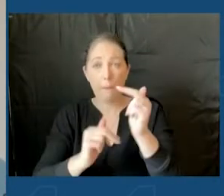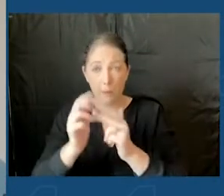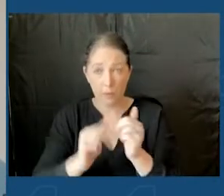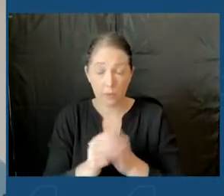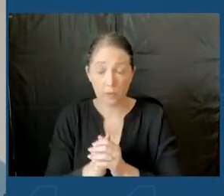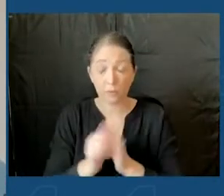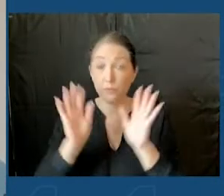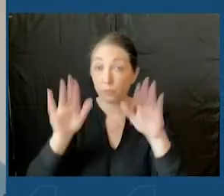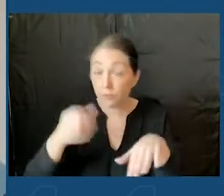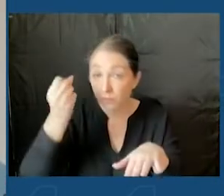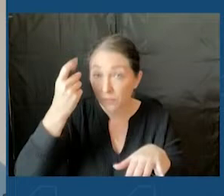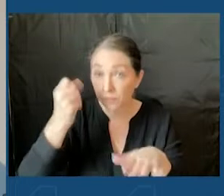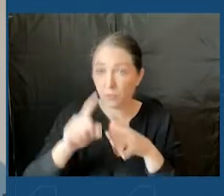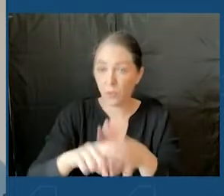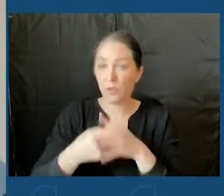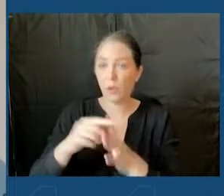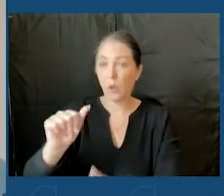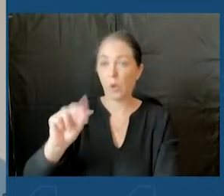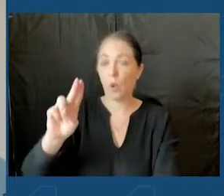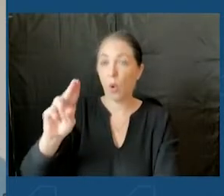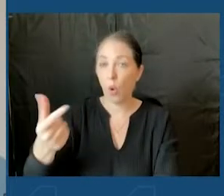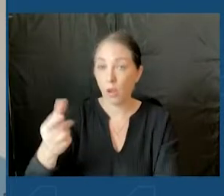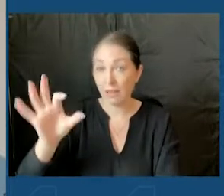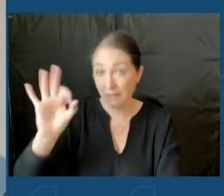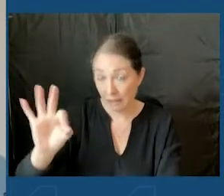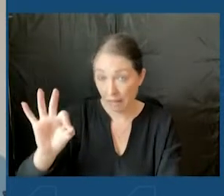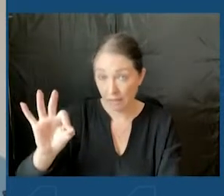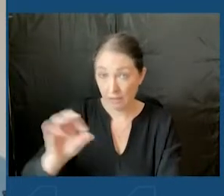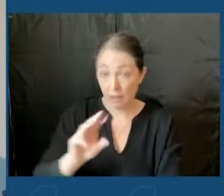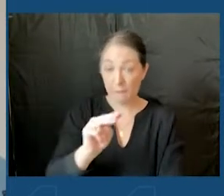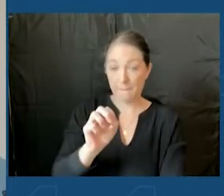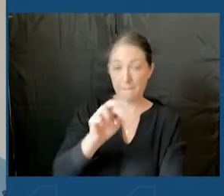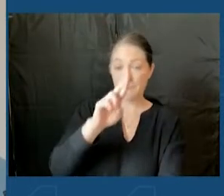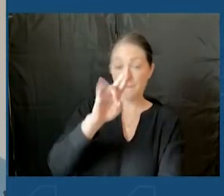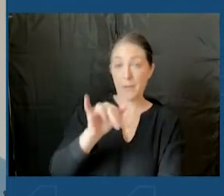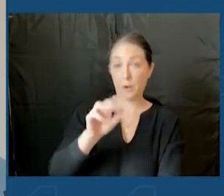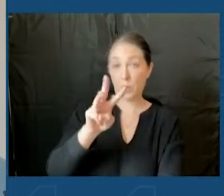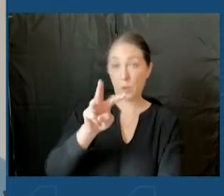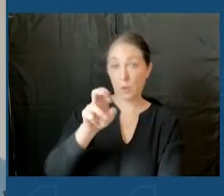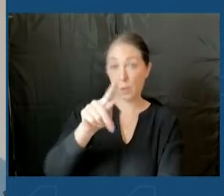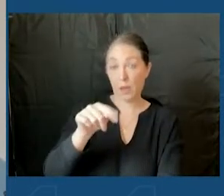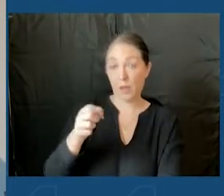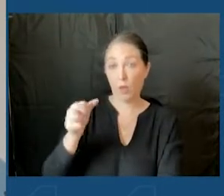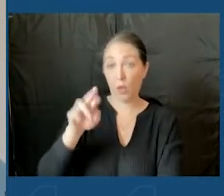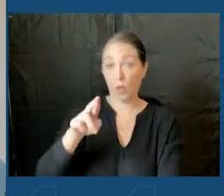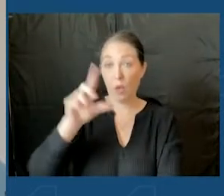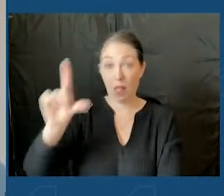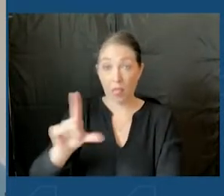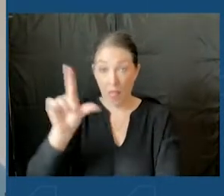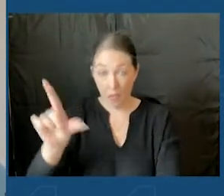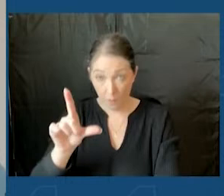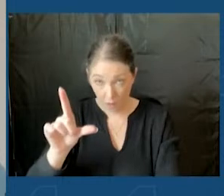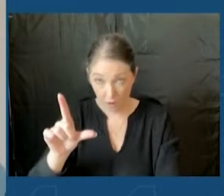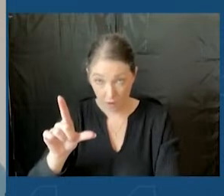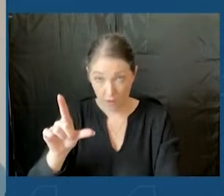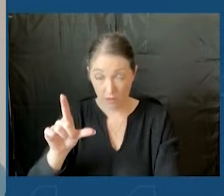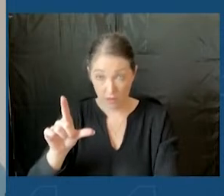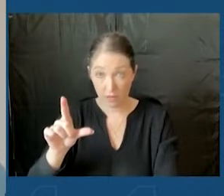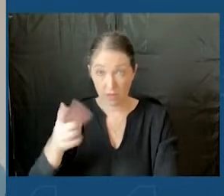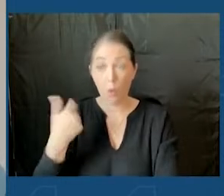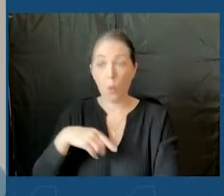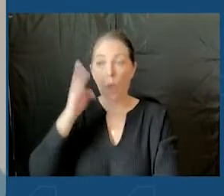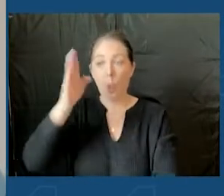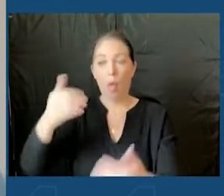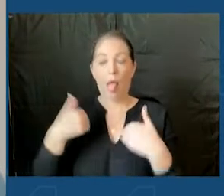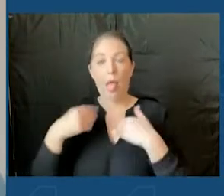9th at the Meriwether Library from 4 to 7, we're going to have people there to help you apply for money. If you're a homeowner,